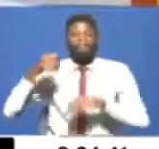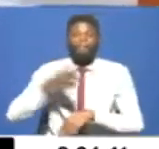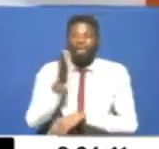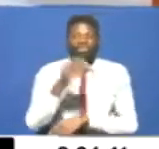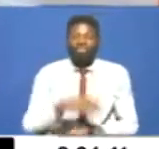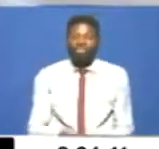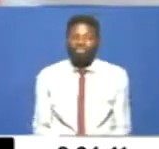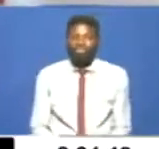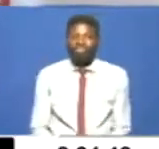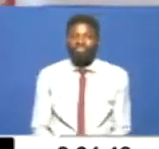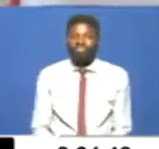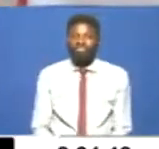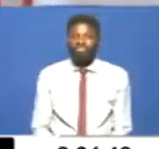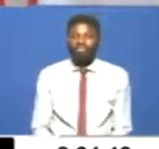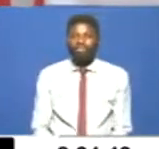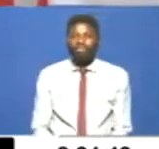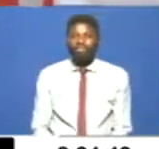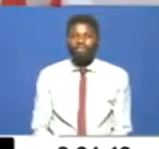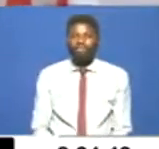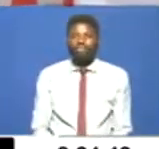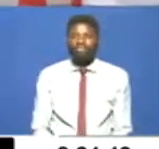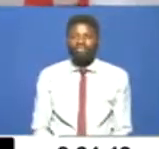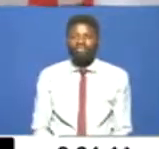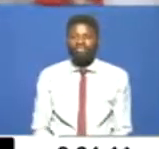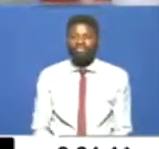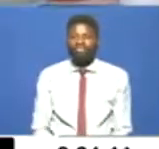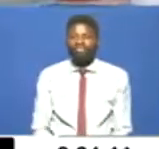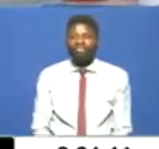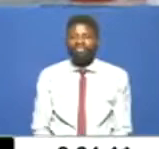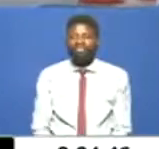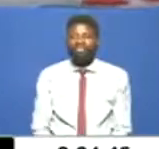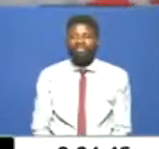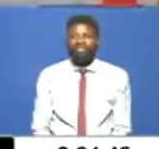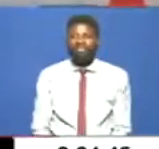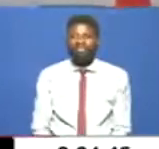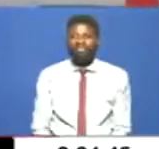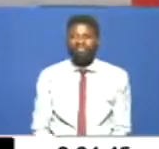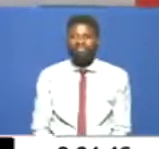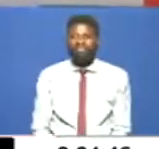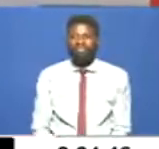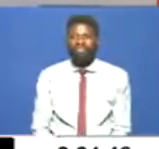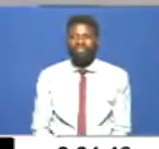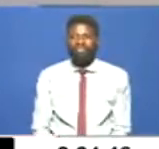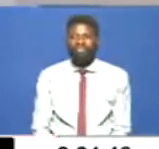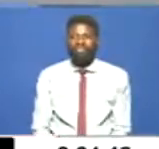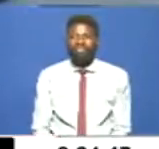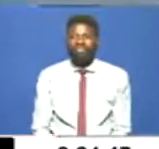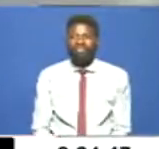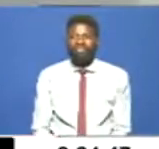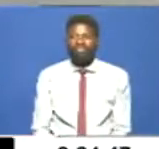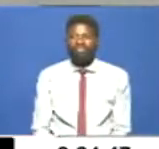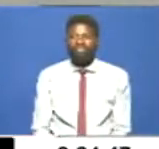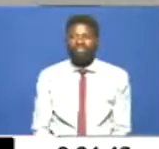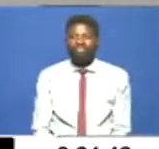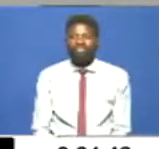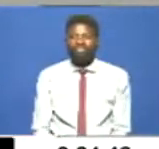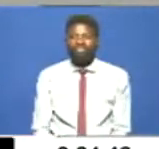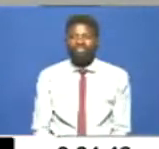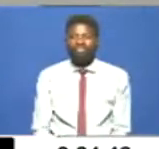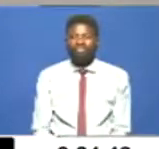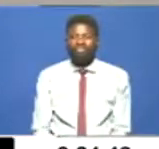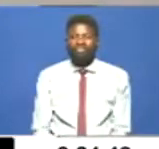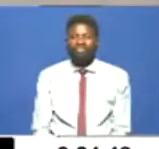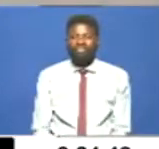perfection, and Florence Kiplagat is the world champion last year in